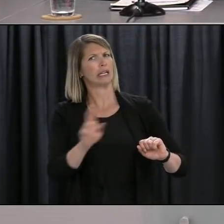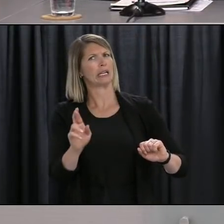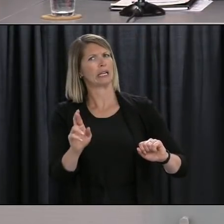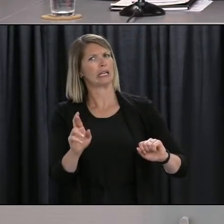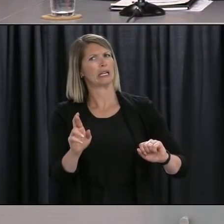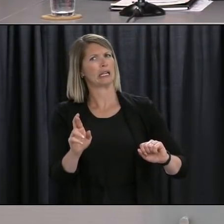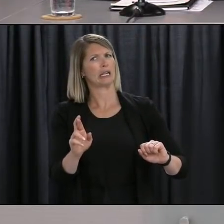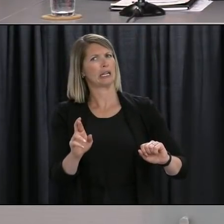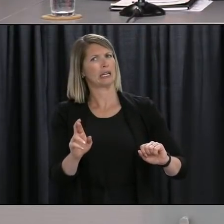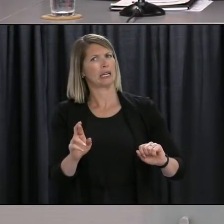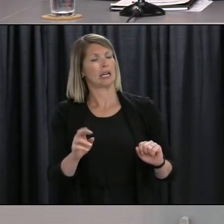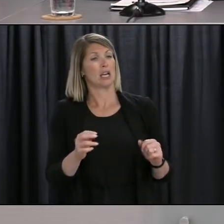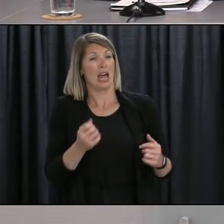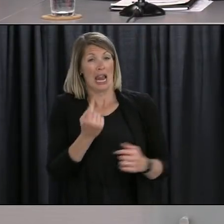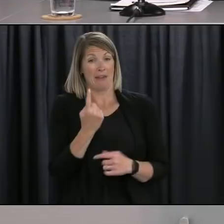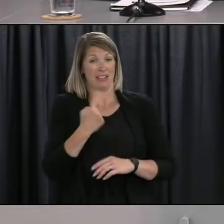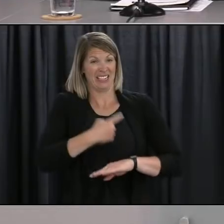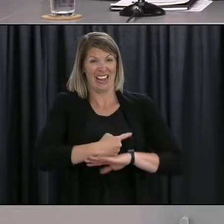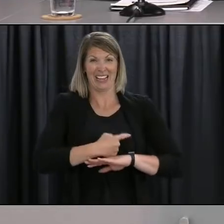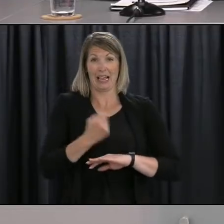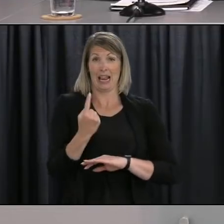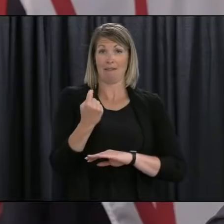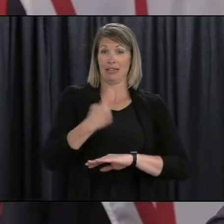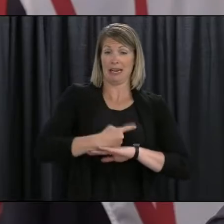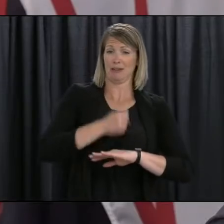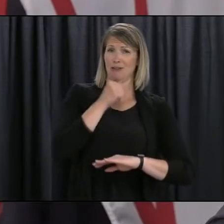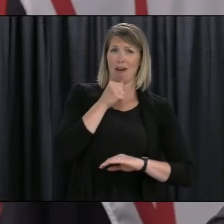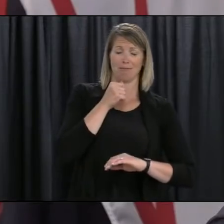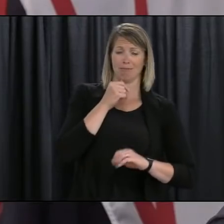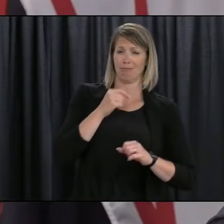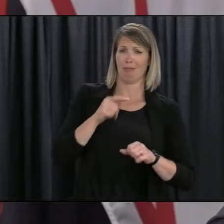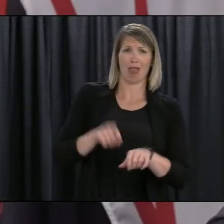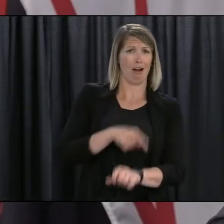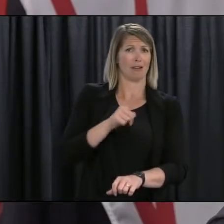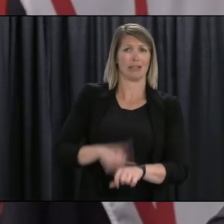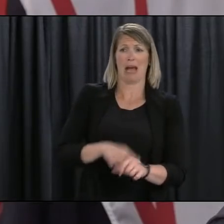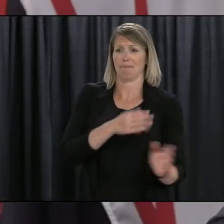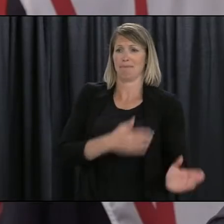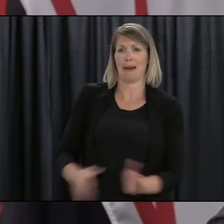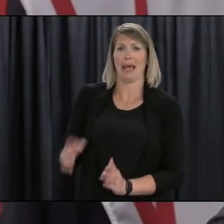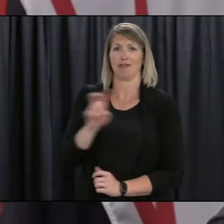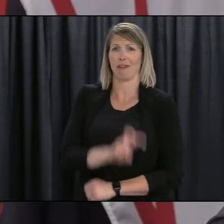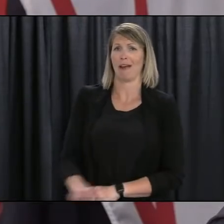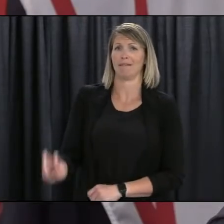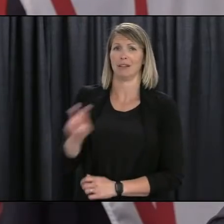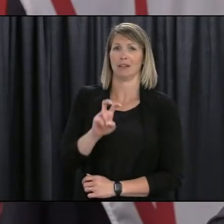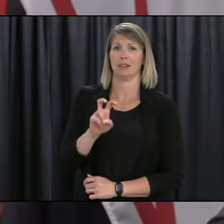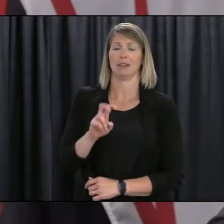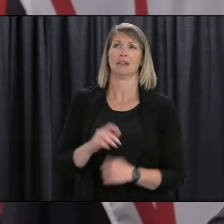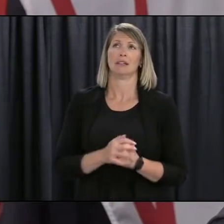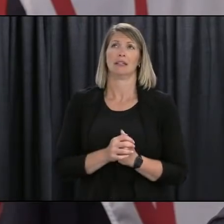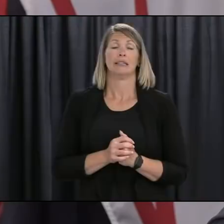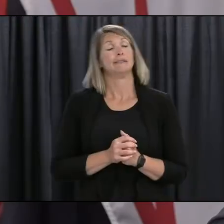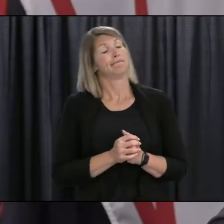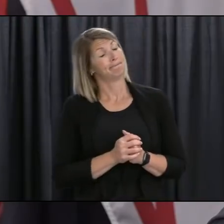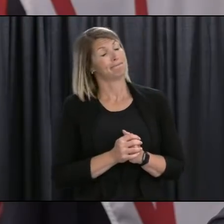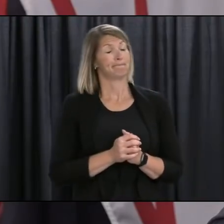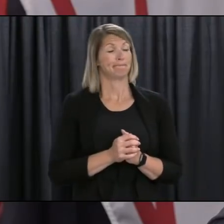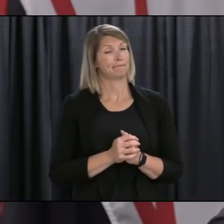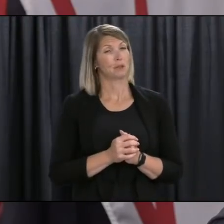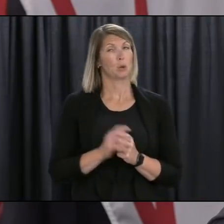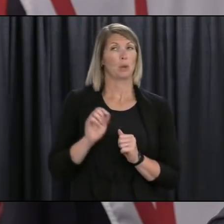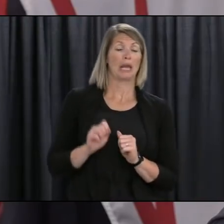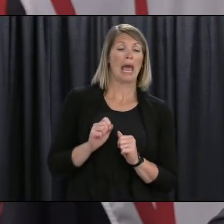preparing themselves for more people to come into province. Well, I guess you could argue whatever date you want and what's appropriate in